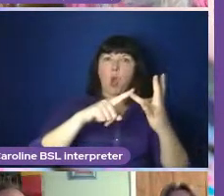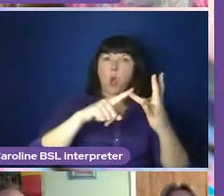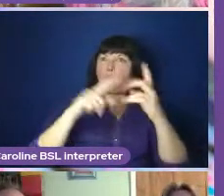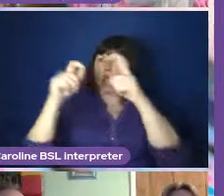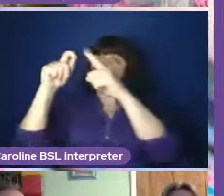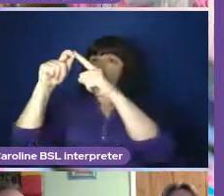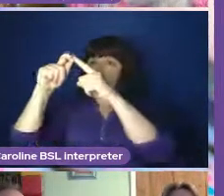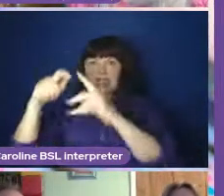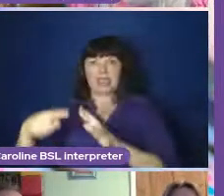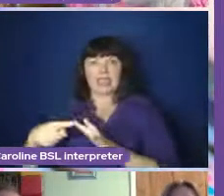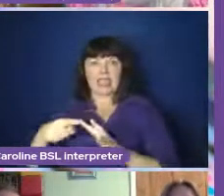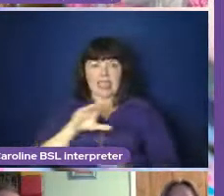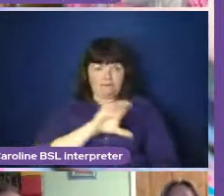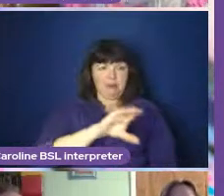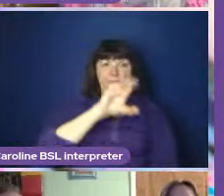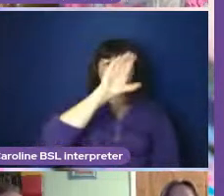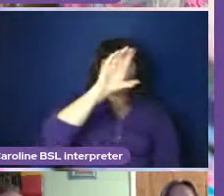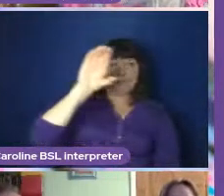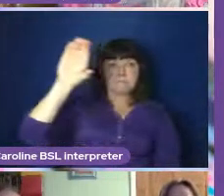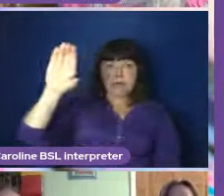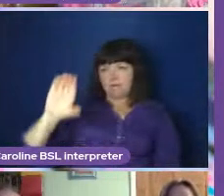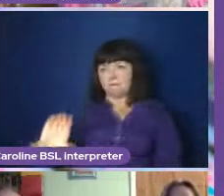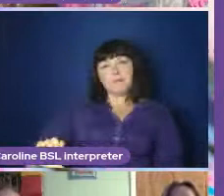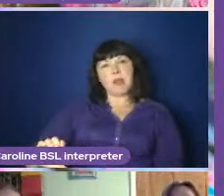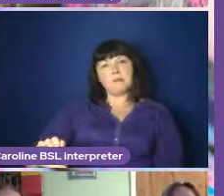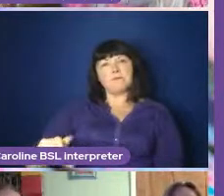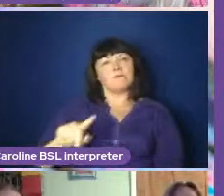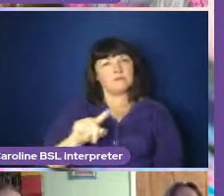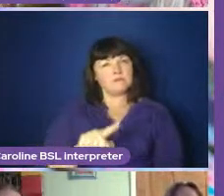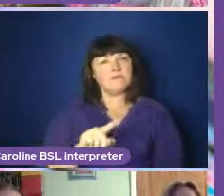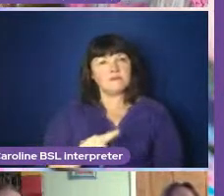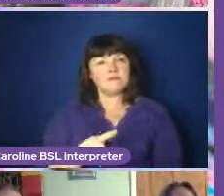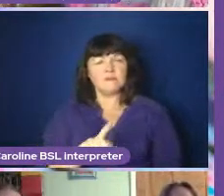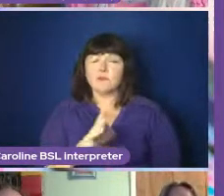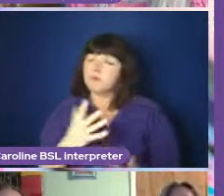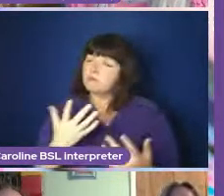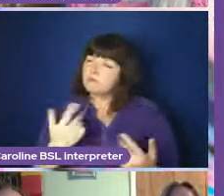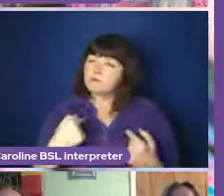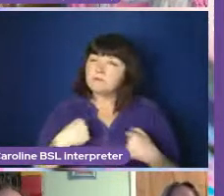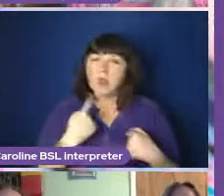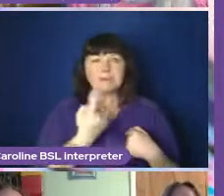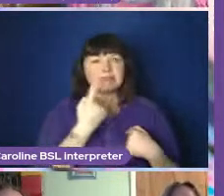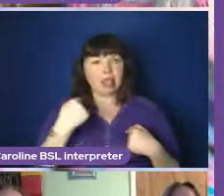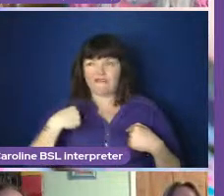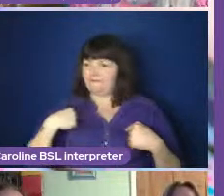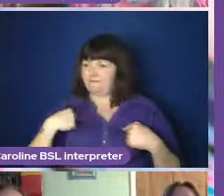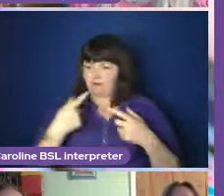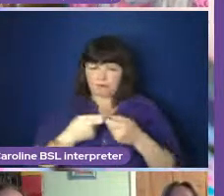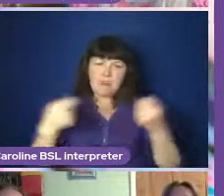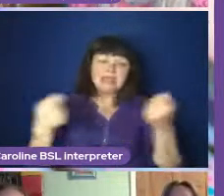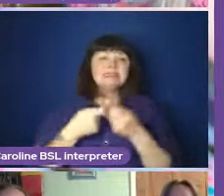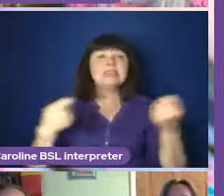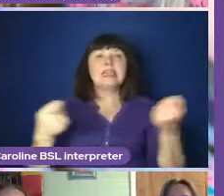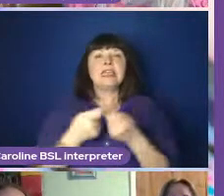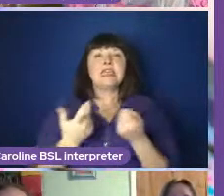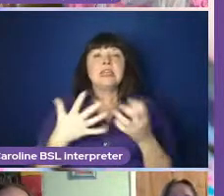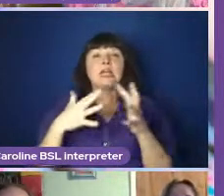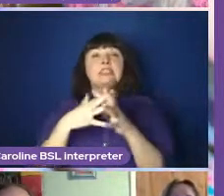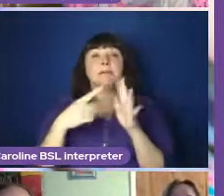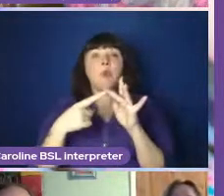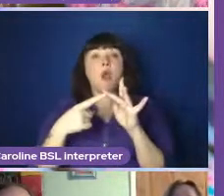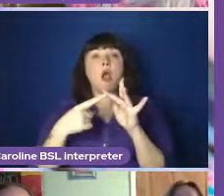I actually got loads and loads of positive things out of my WI magazine. It's sort of quite a